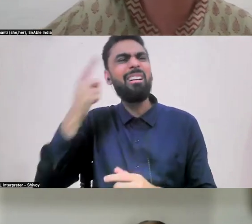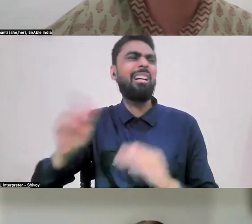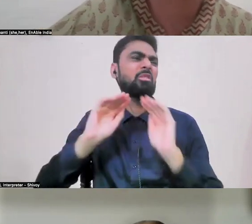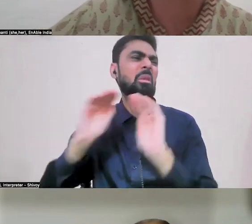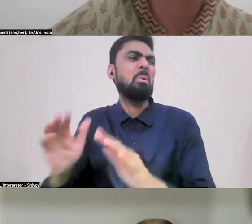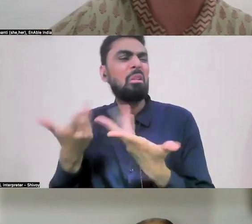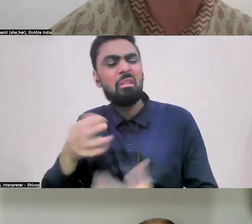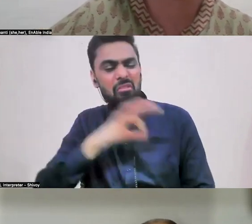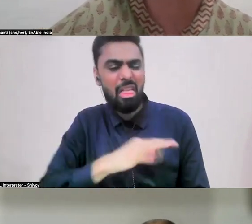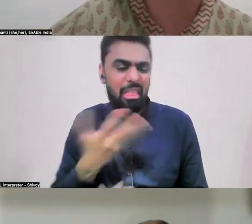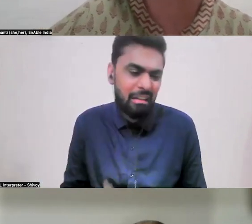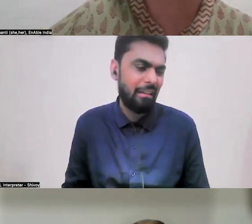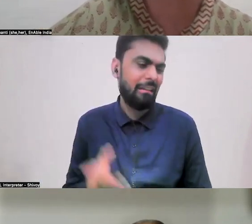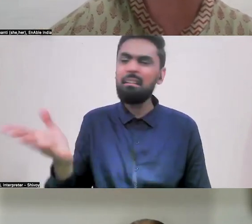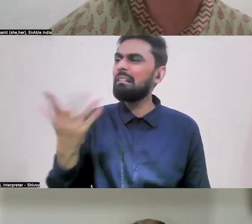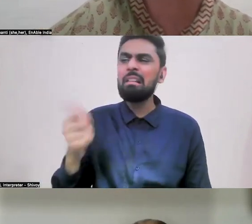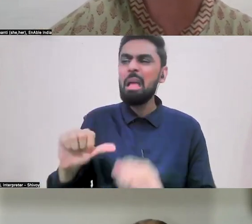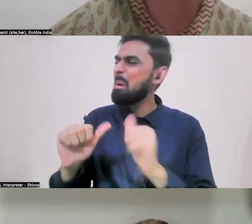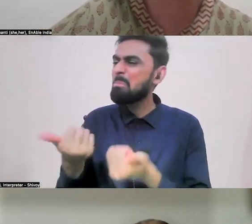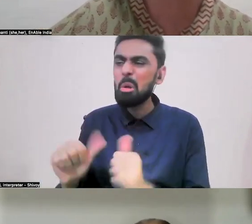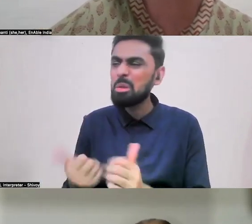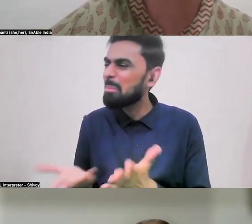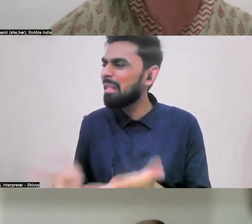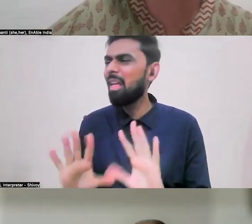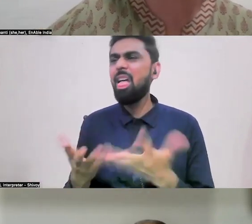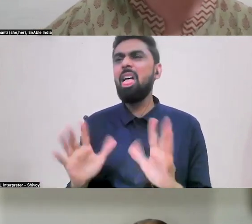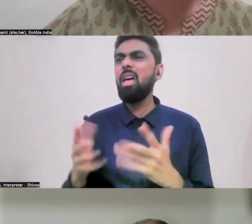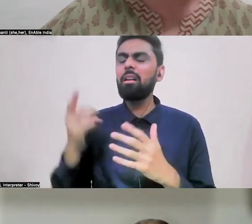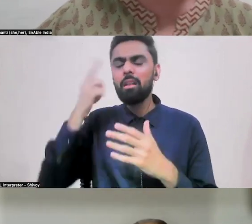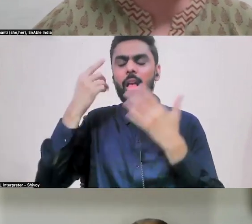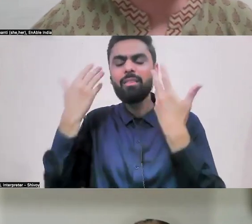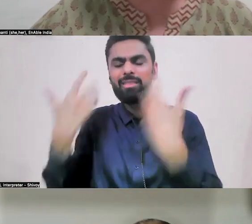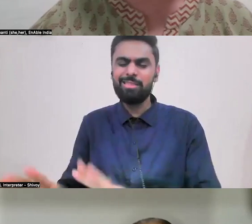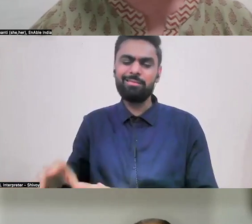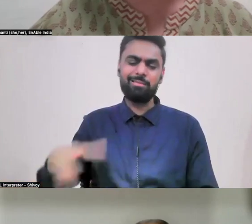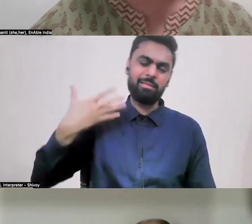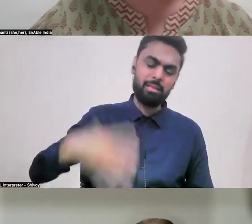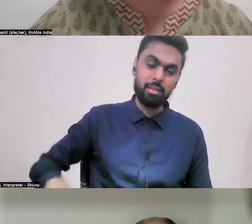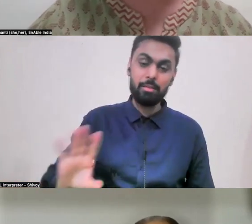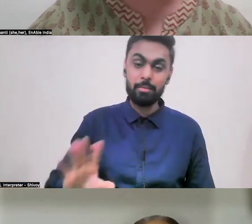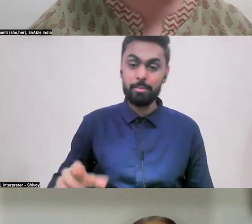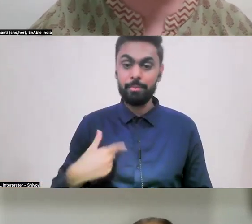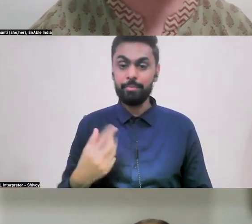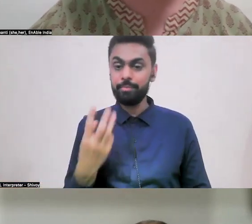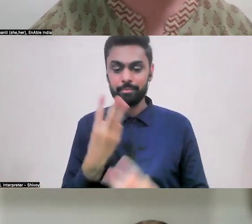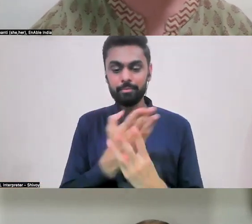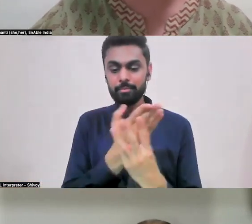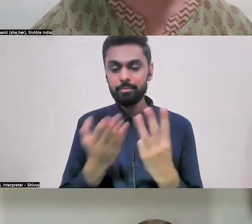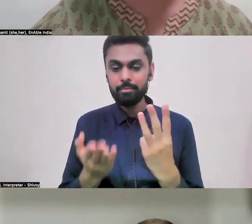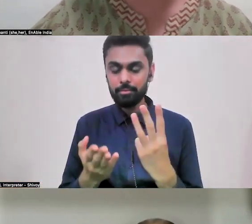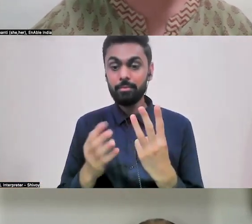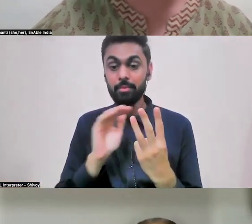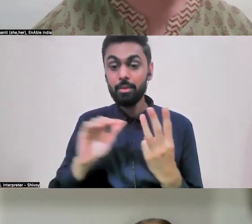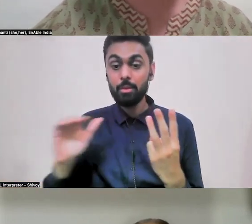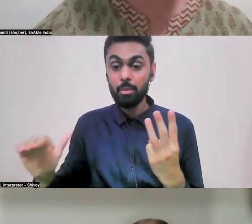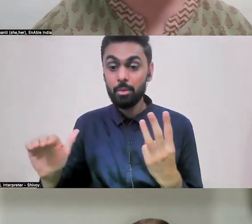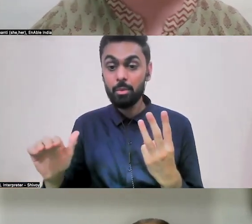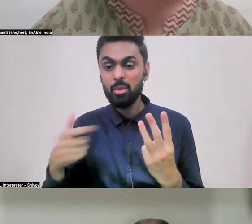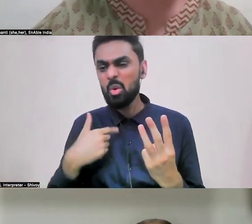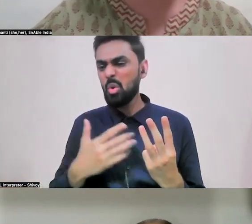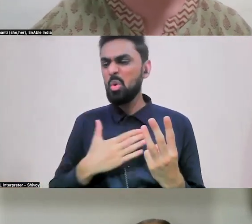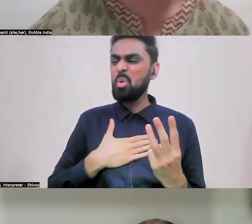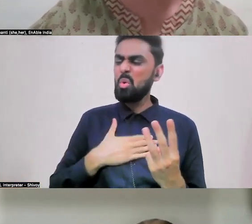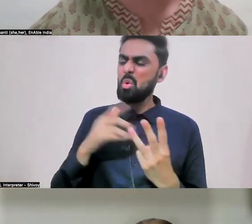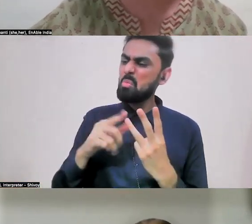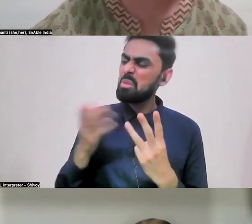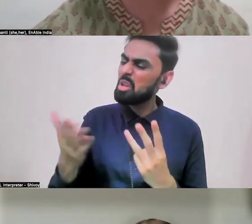person? So it's like, and it's a genuine thing. It's not that you're, even if you have 3 children and 1 child is like that, you will feel sorry for the child and see